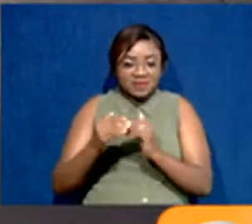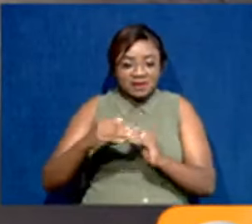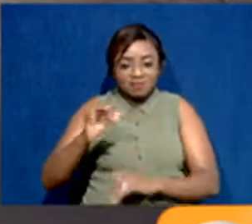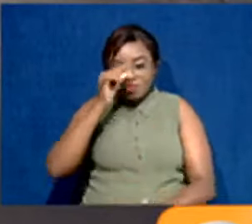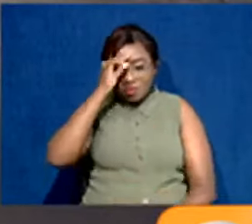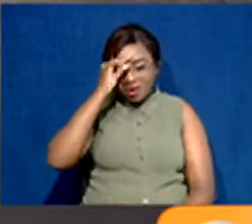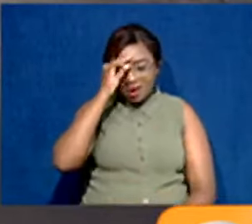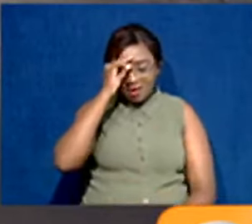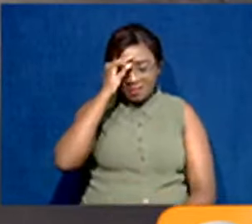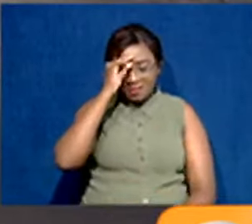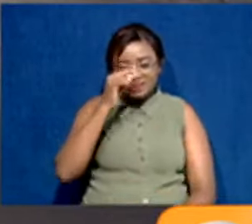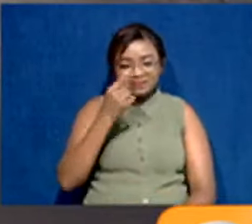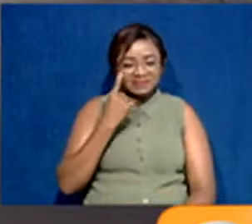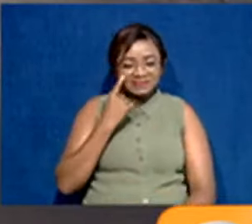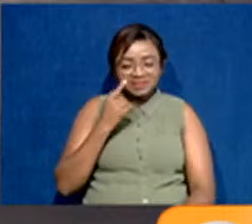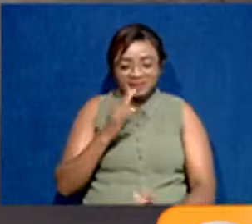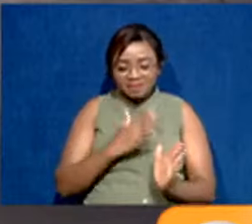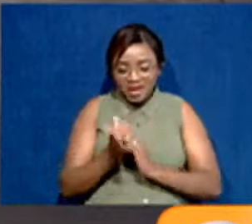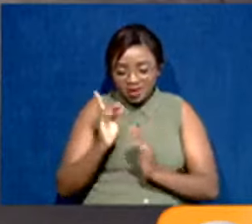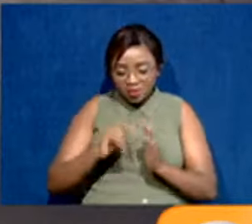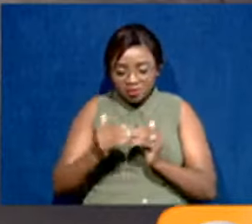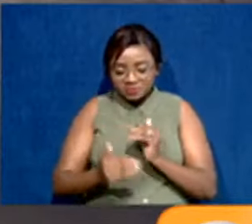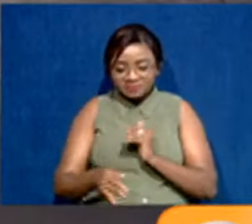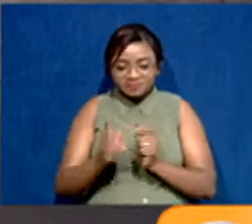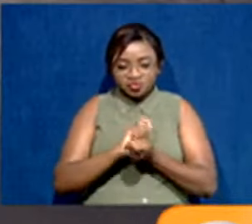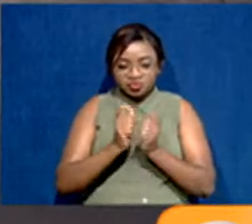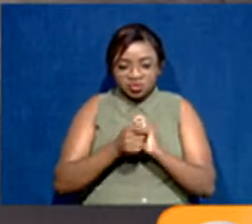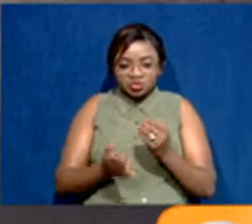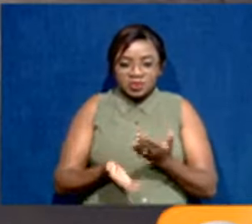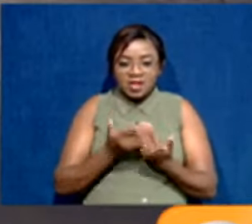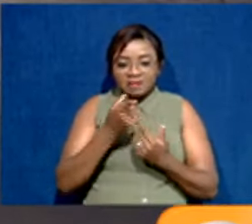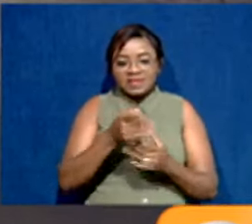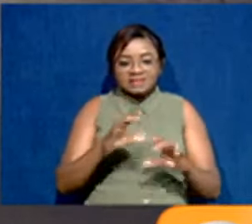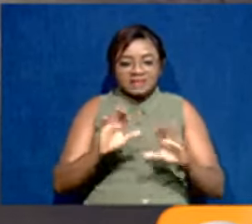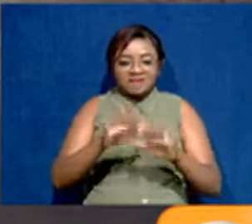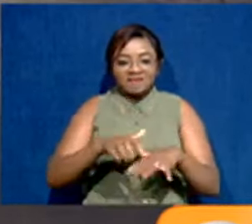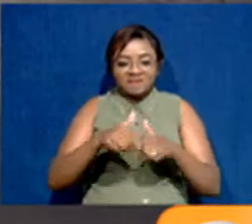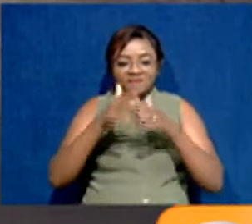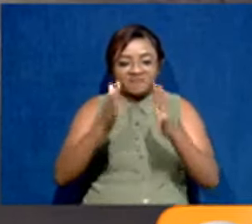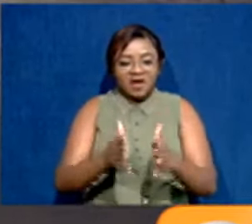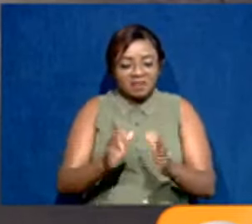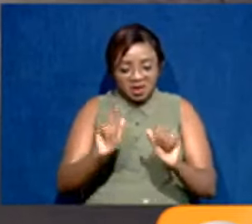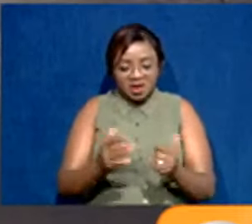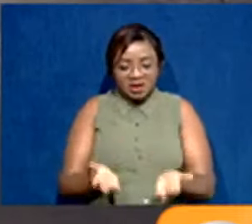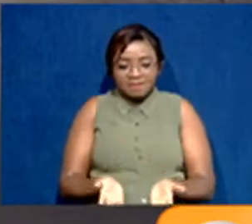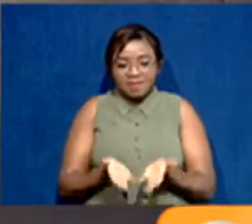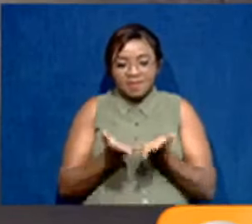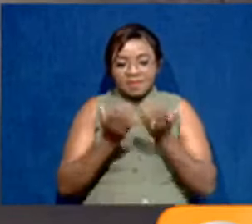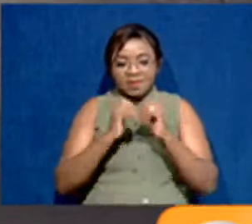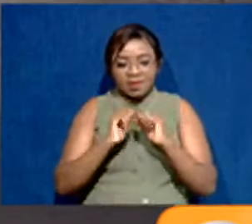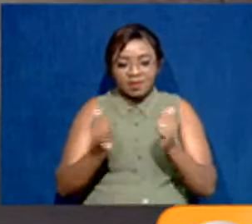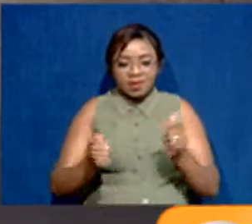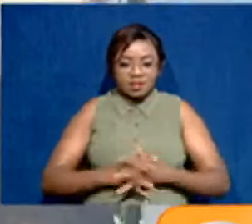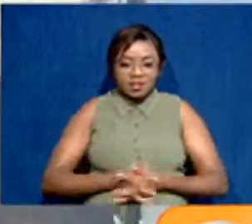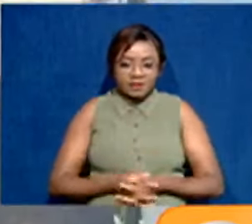to change the tide for the better to save the macadamia farmer before it's too late.